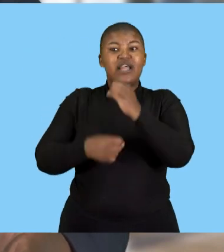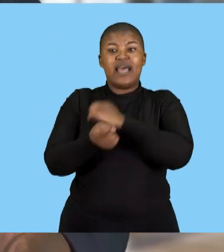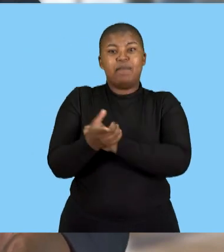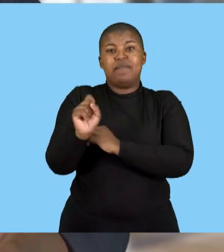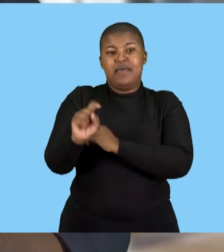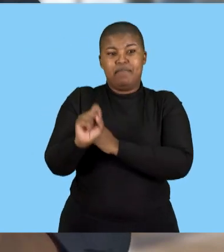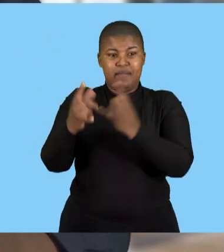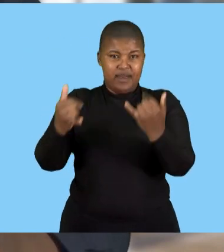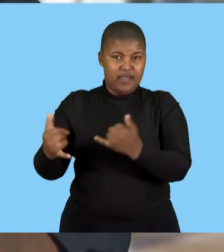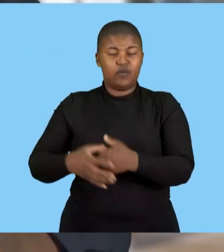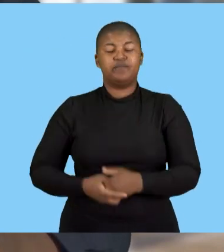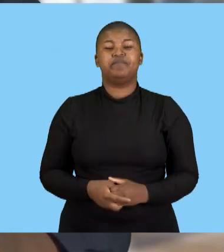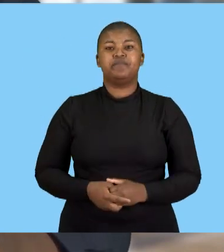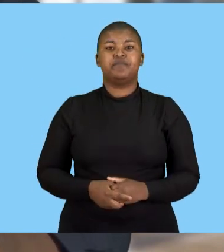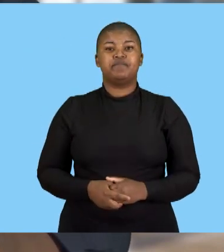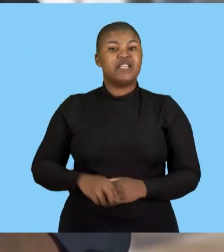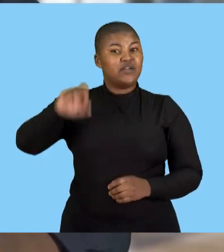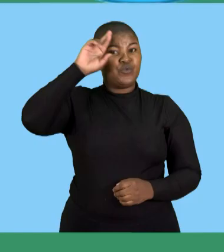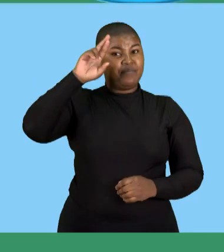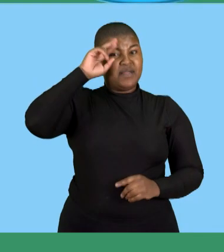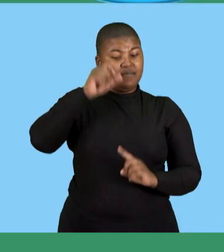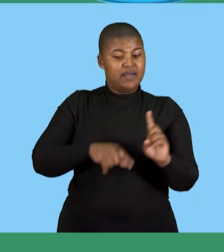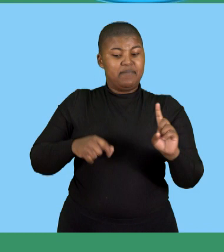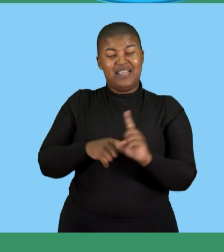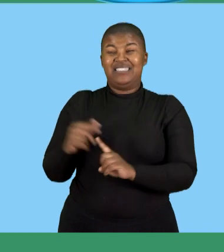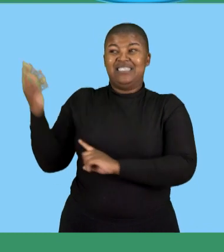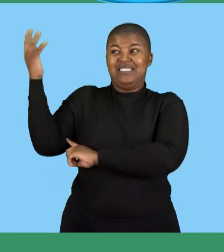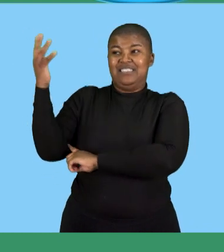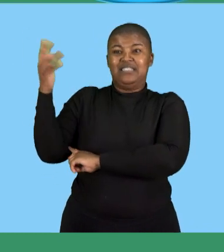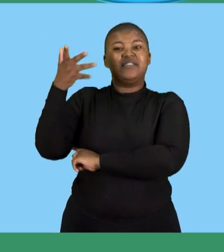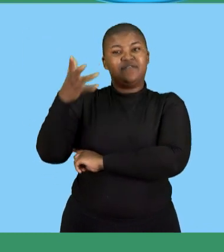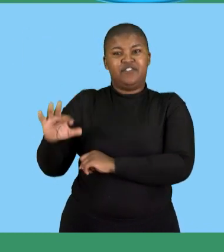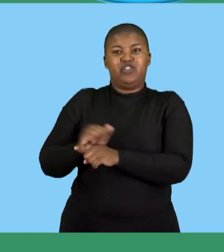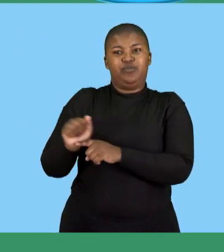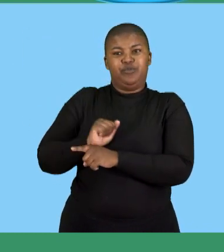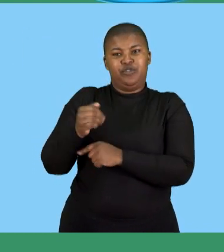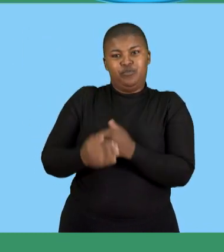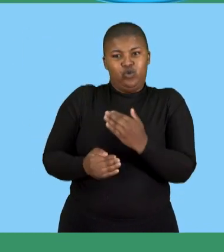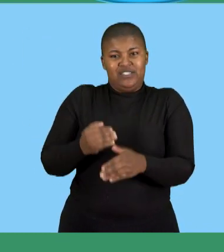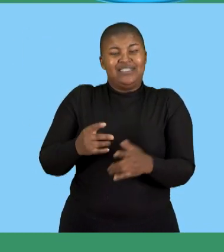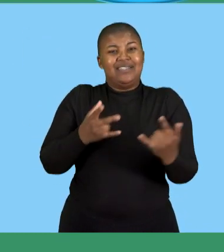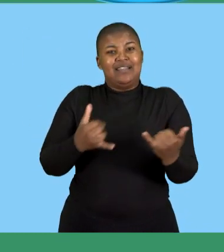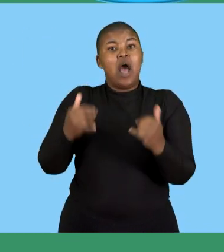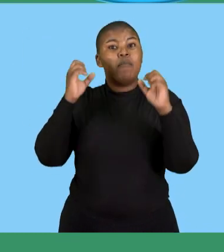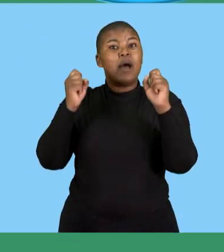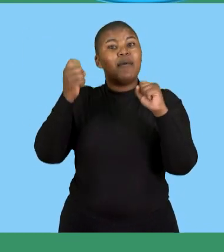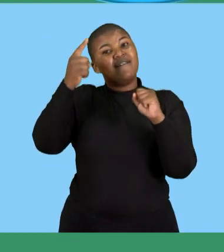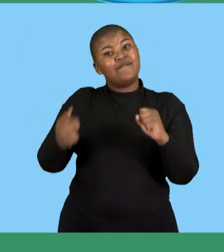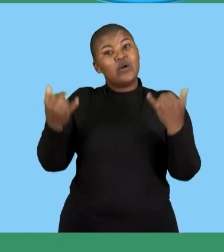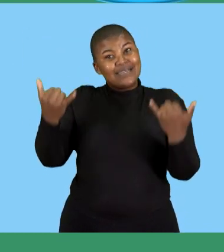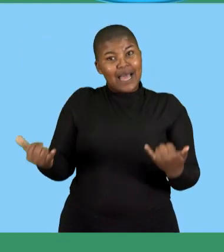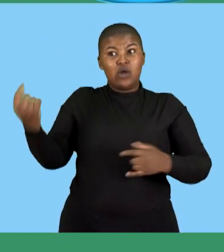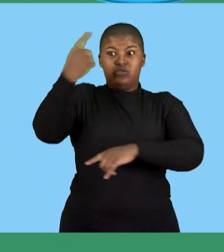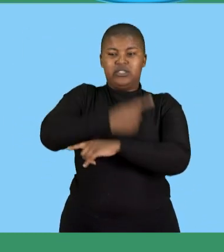the presenter. And remember, the presenter is done with the preparation process. So now we are talking about the